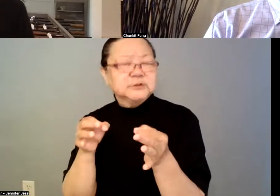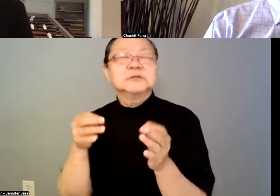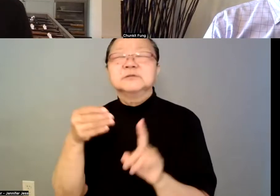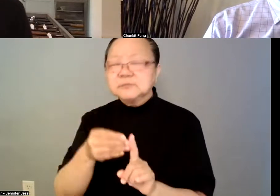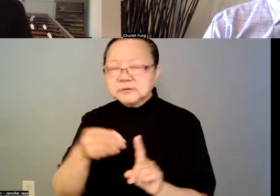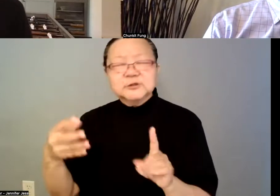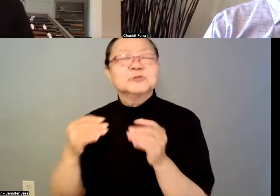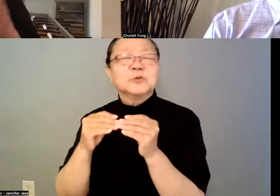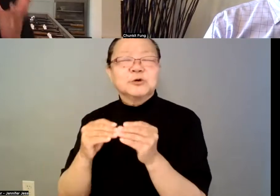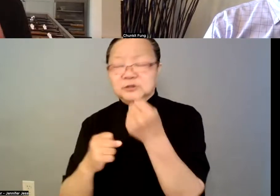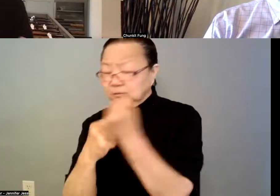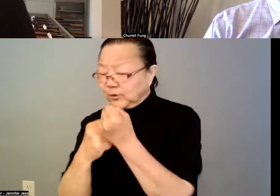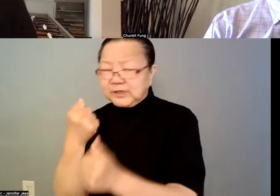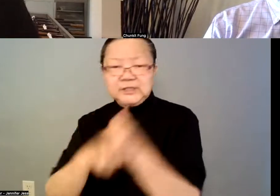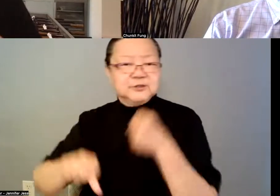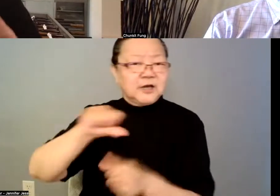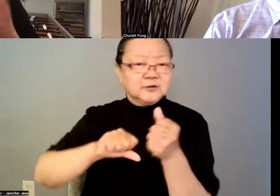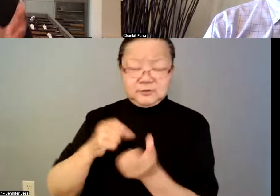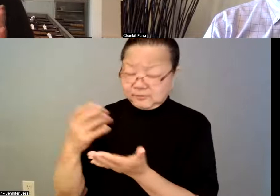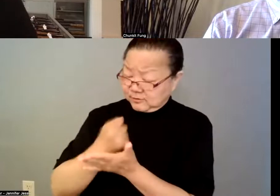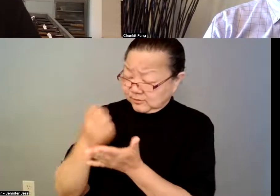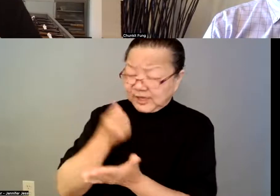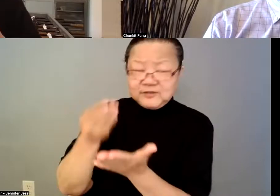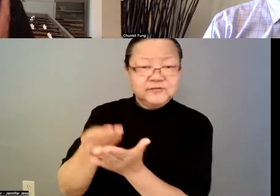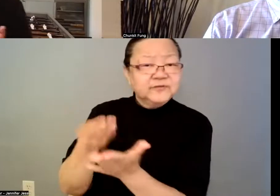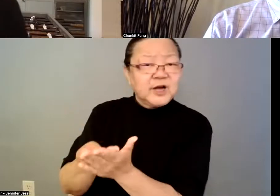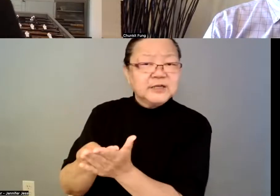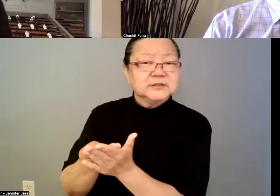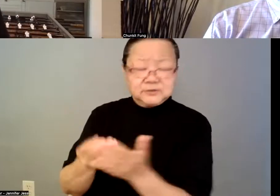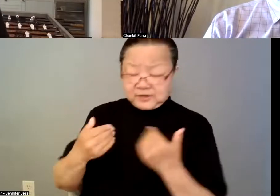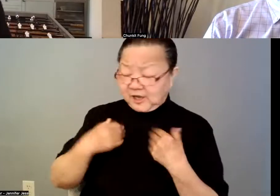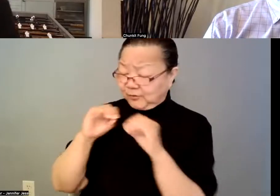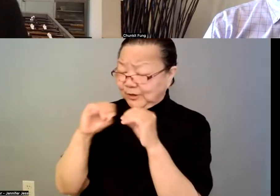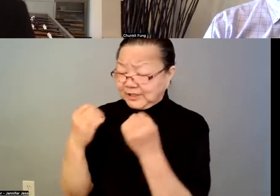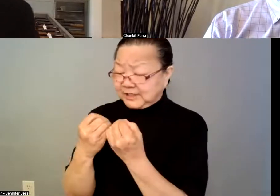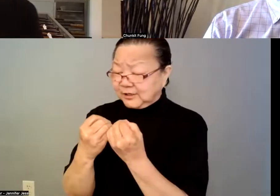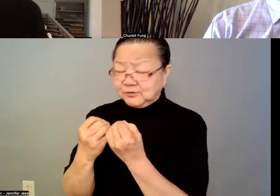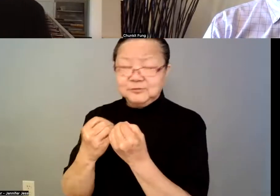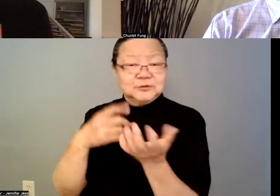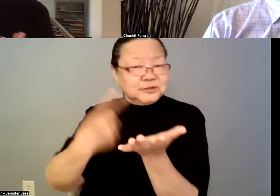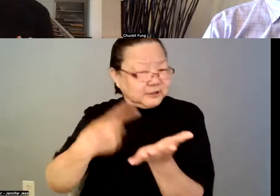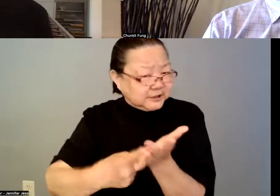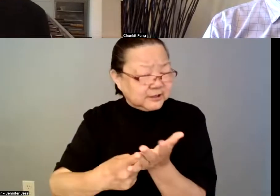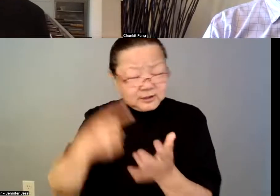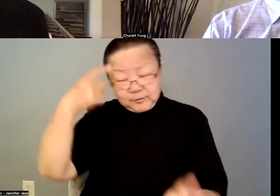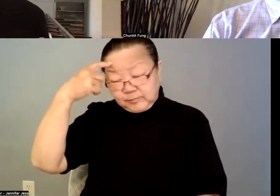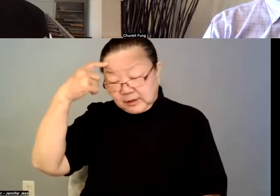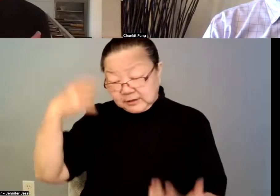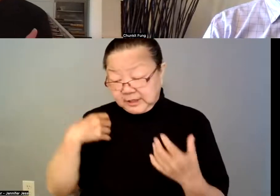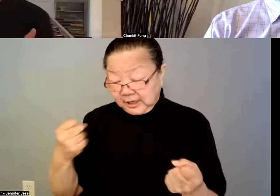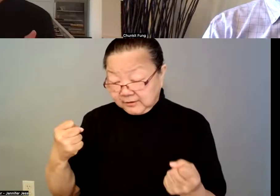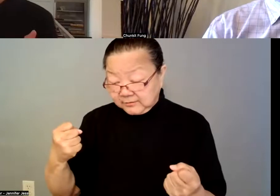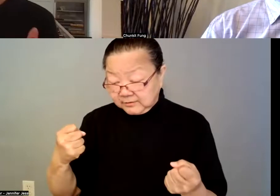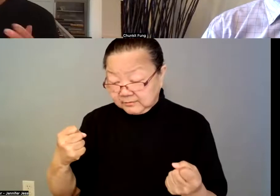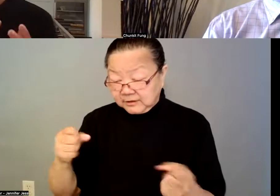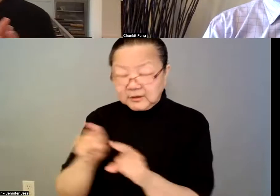each other, to raise funds, to have organizations, to seek mental health. You know, the chef David Chang has been very